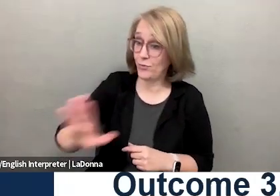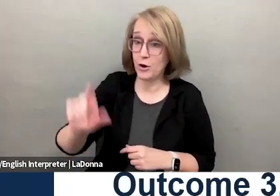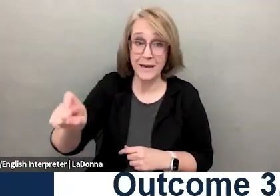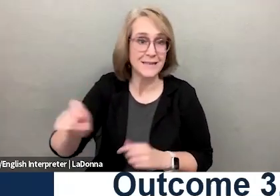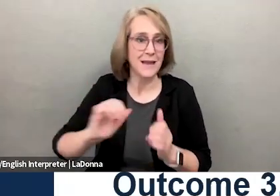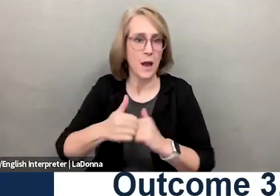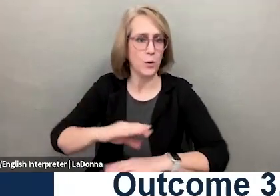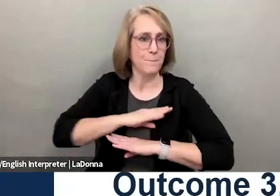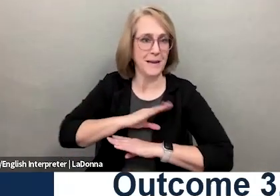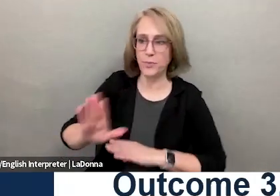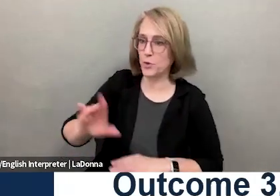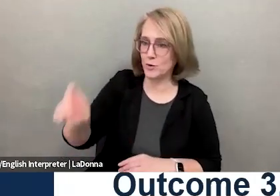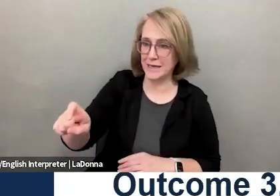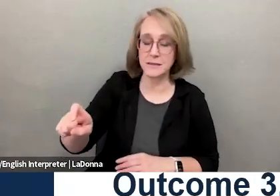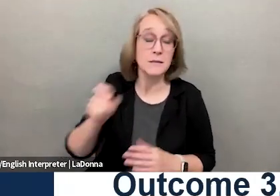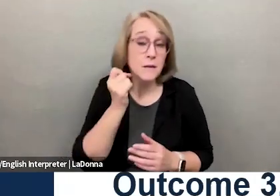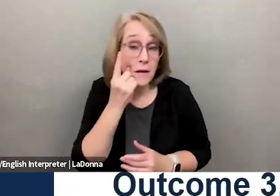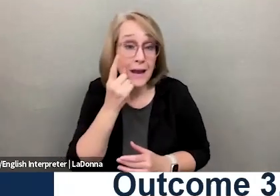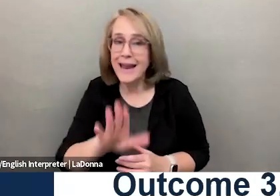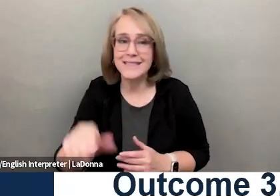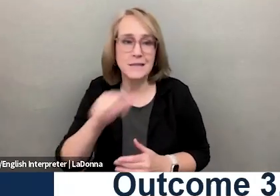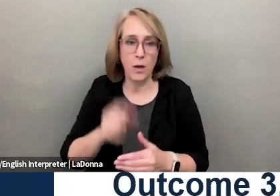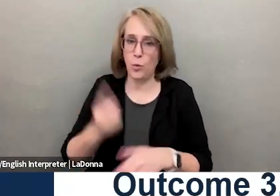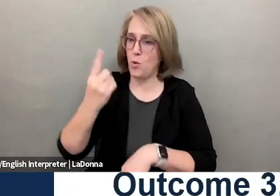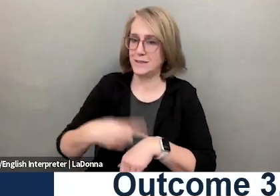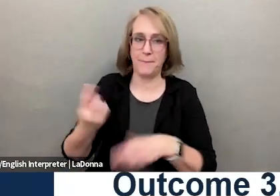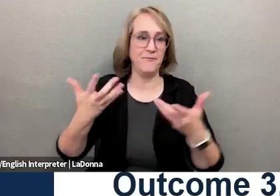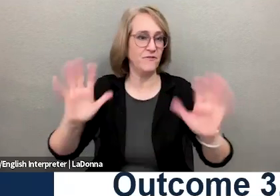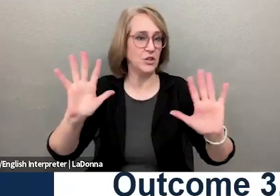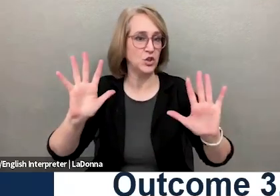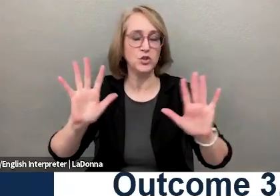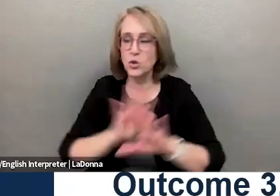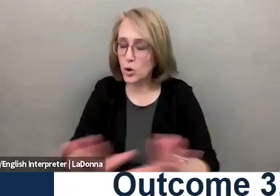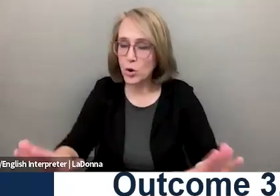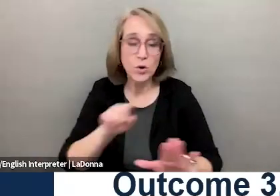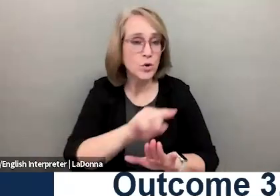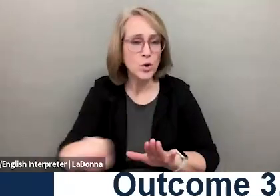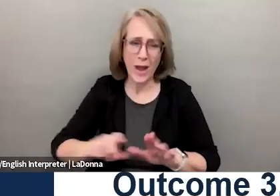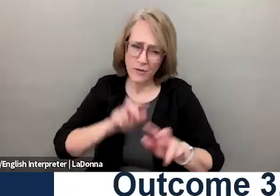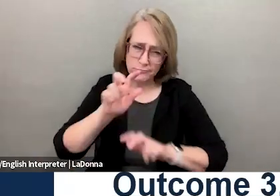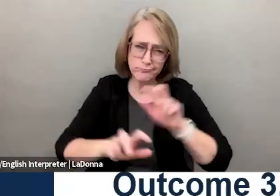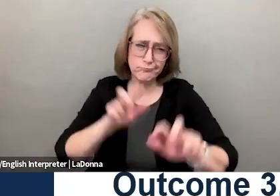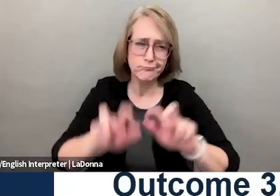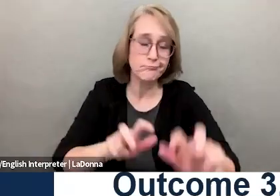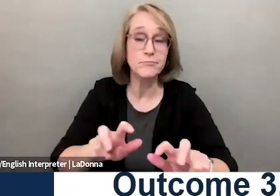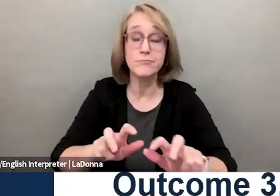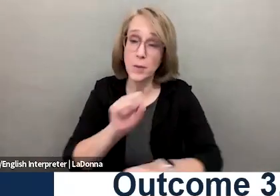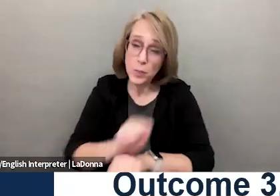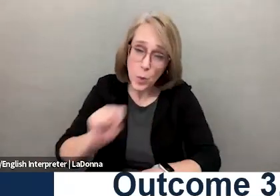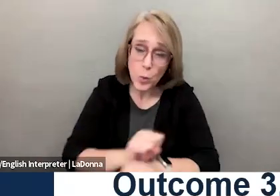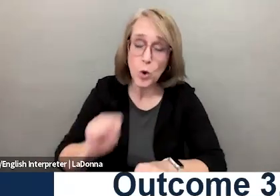was never intended to be a one and done, and you all have invested so much and have increased the momentum and